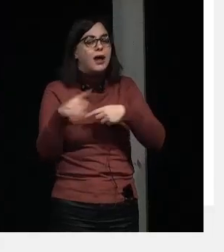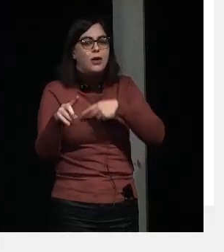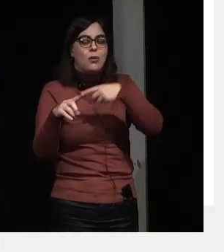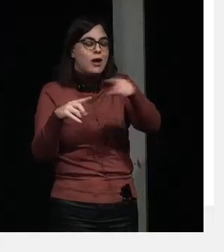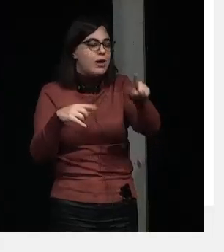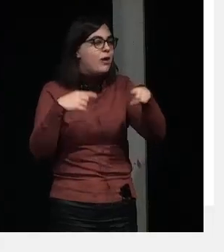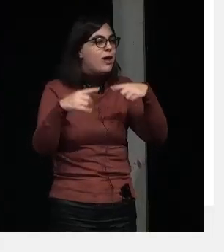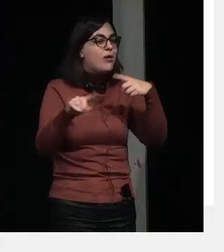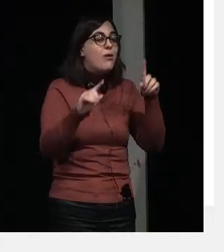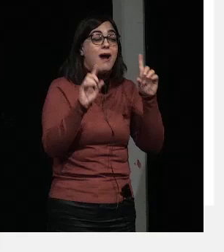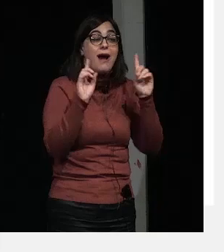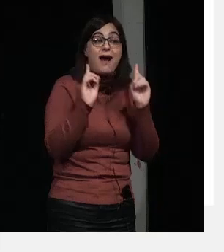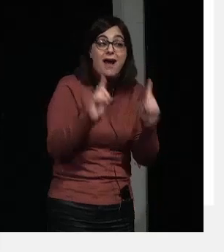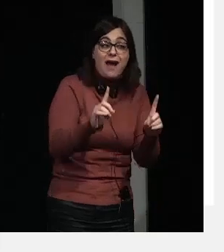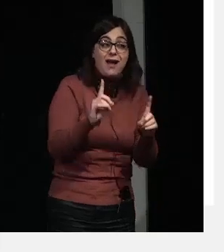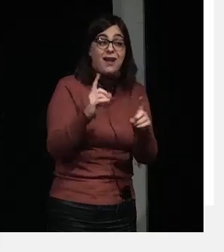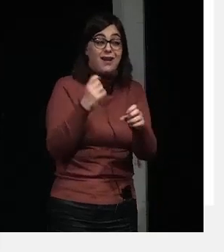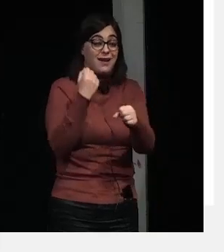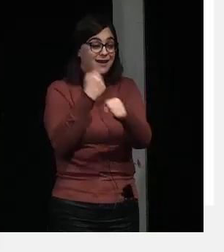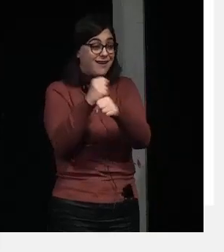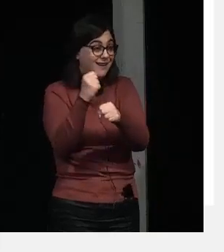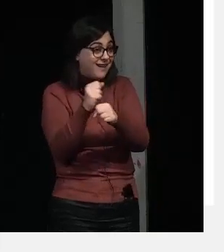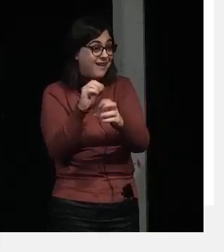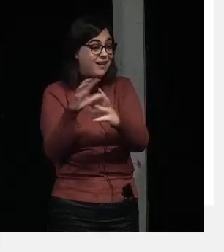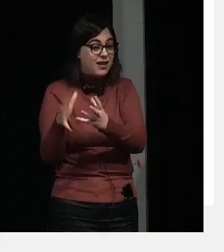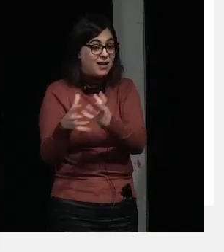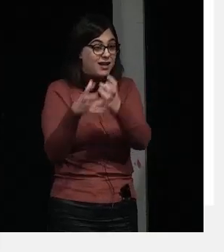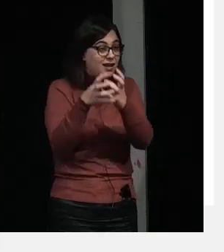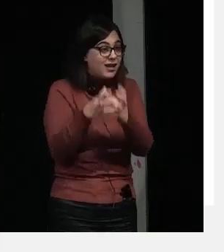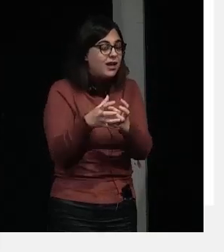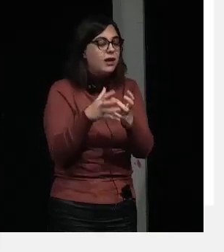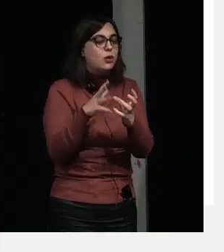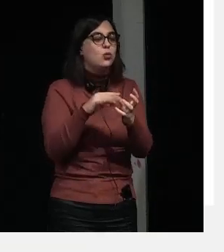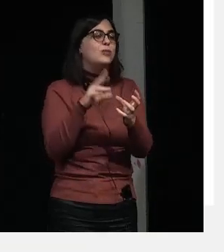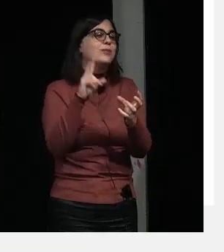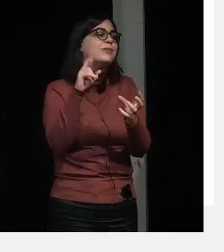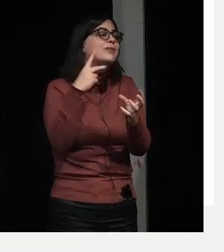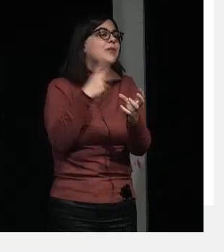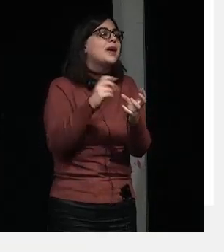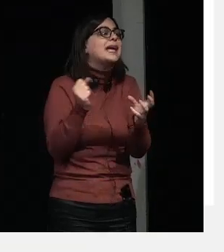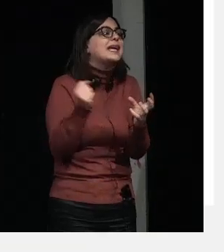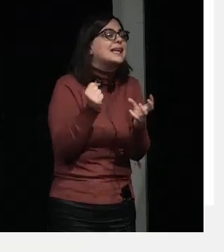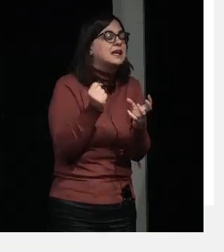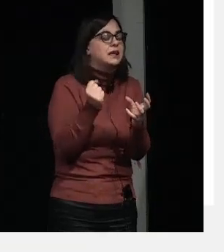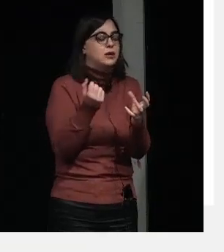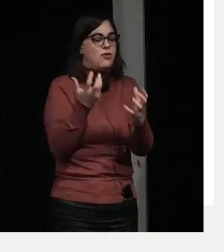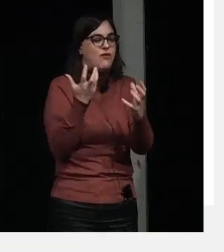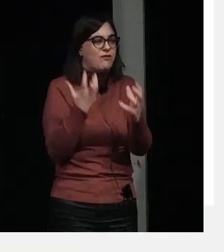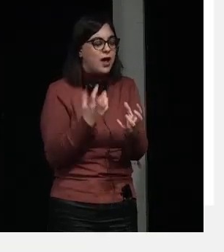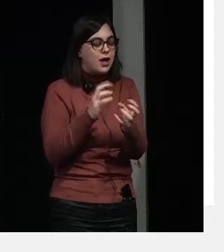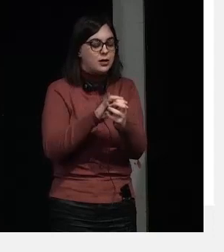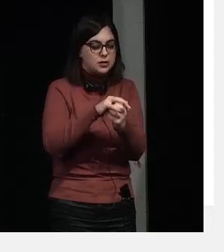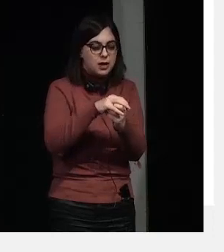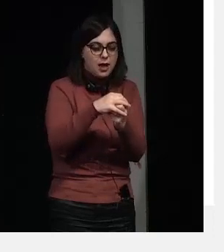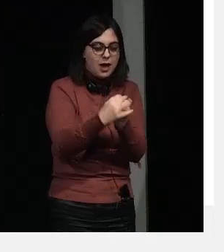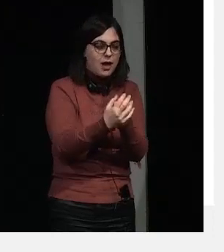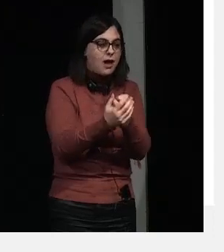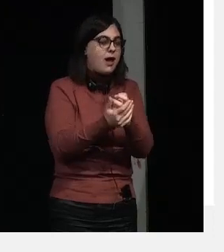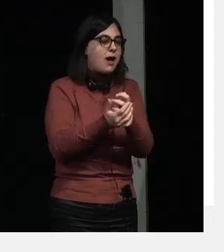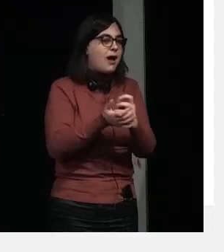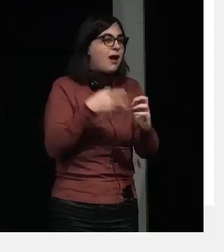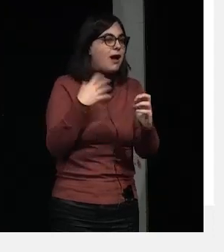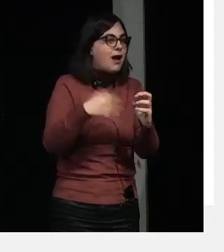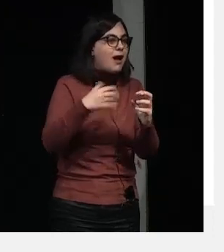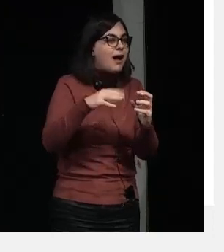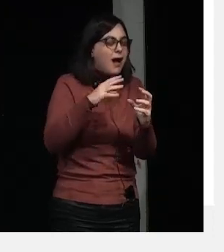hold it and feel the coldness and the heft of the marble was part of the sensation. It was part